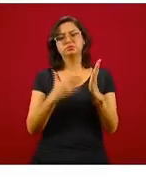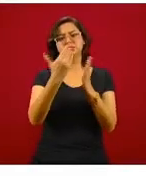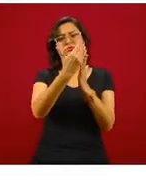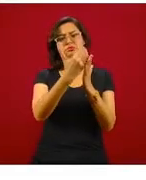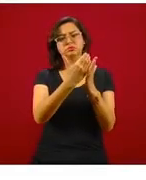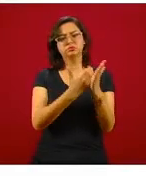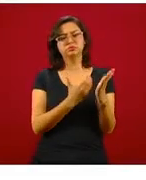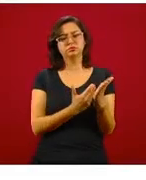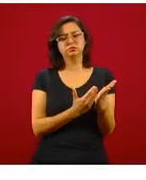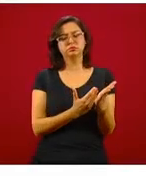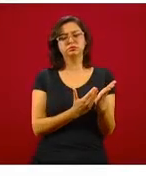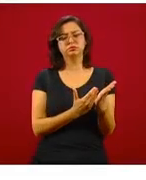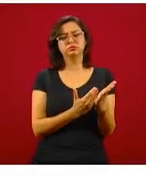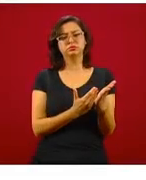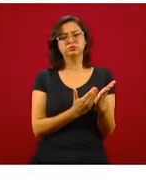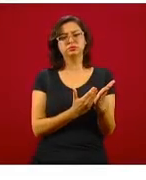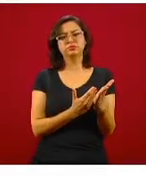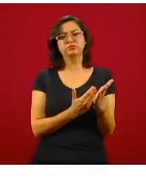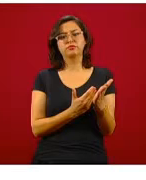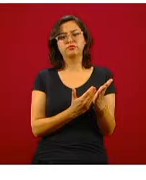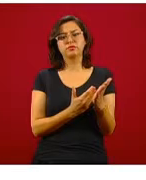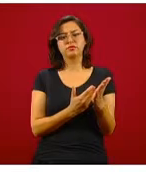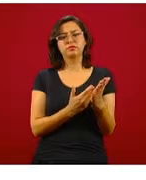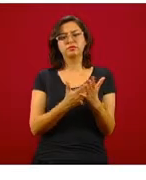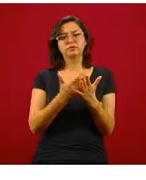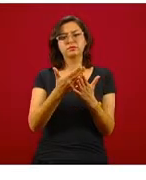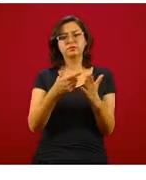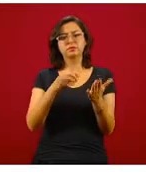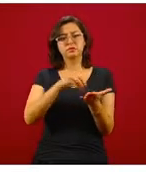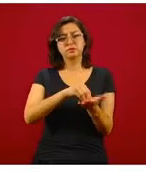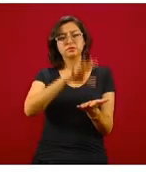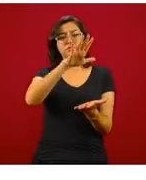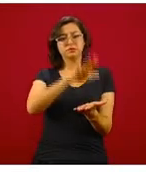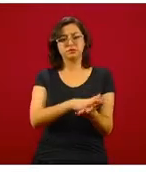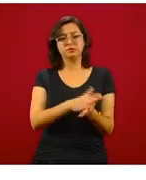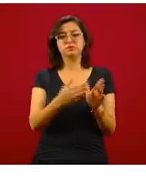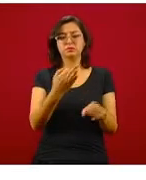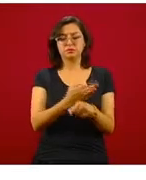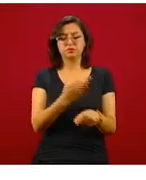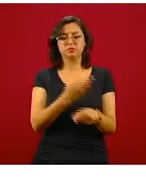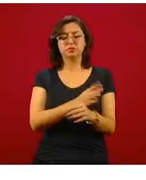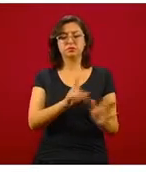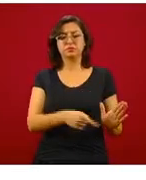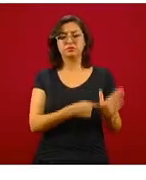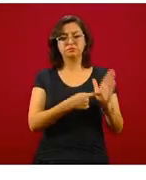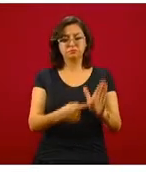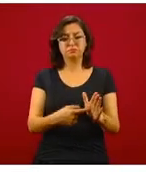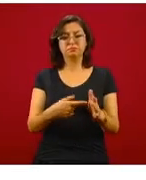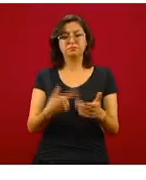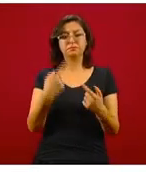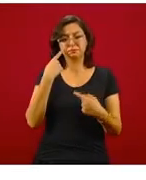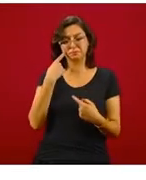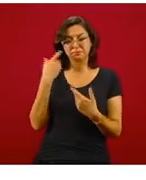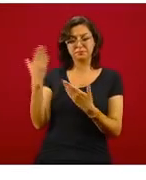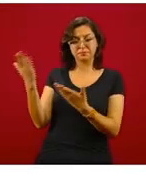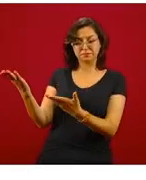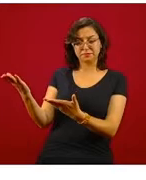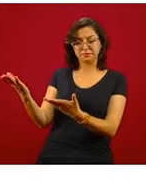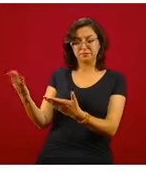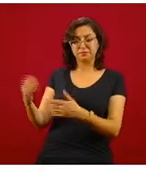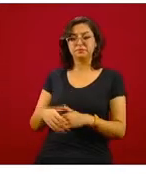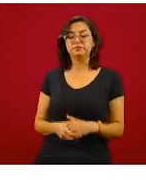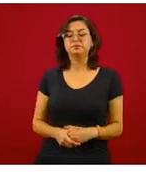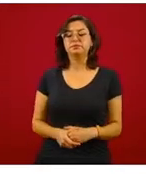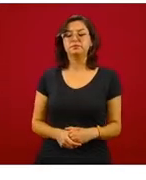is a series of principles and a series of rules, which I would